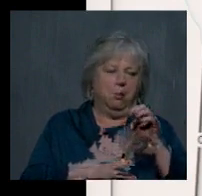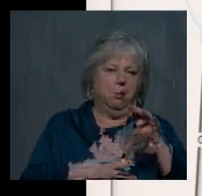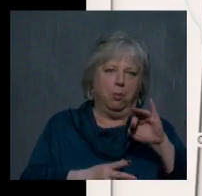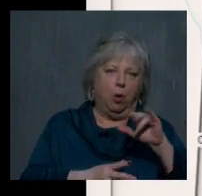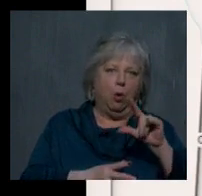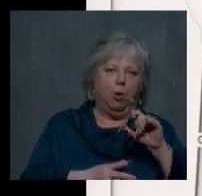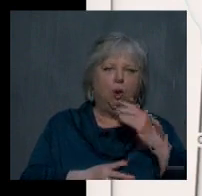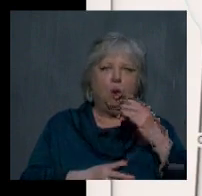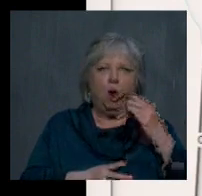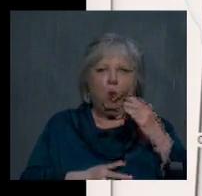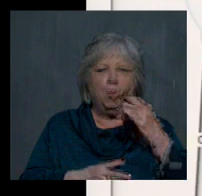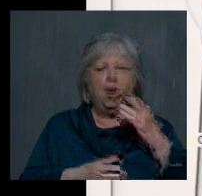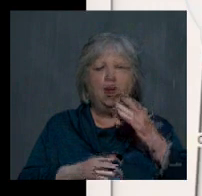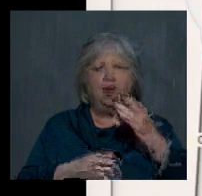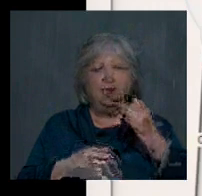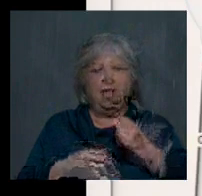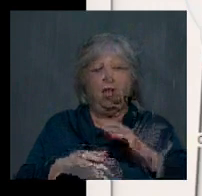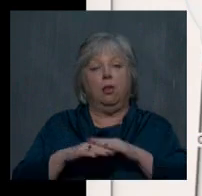of you